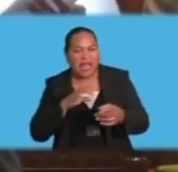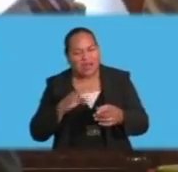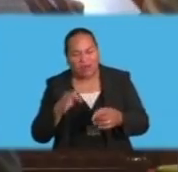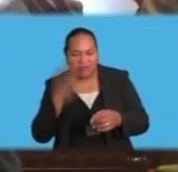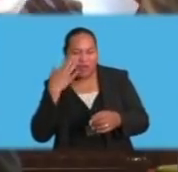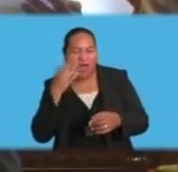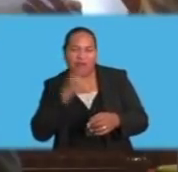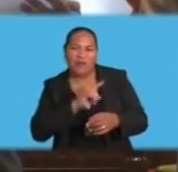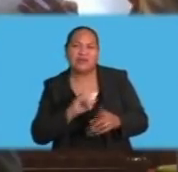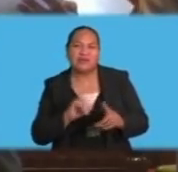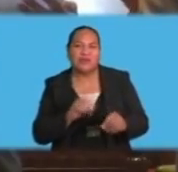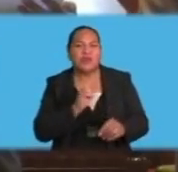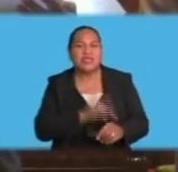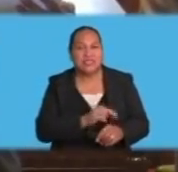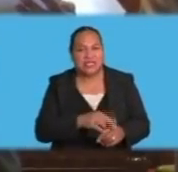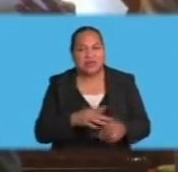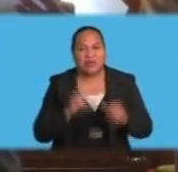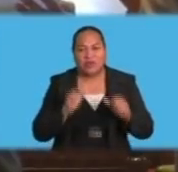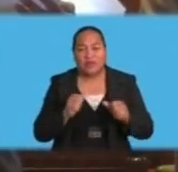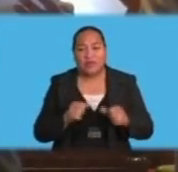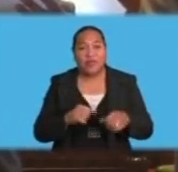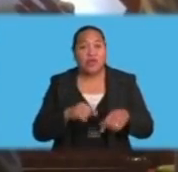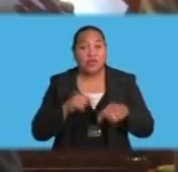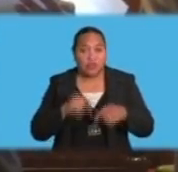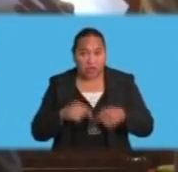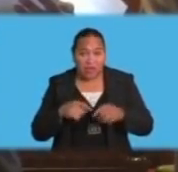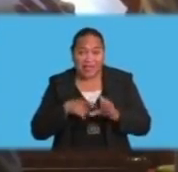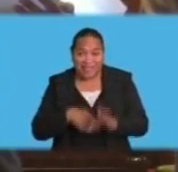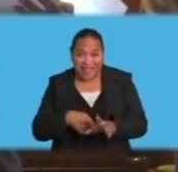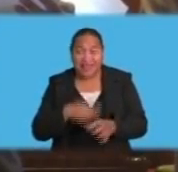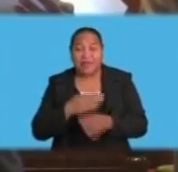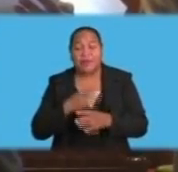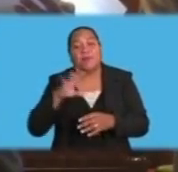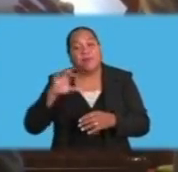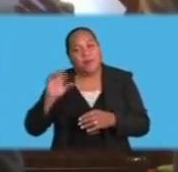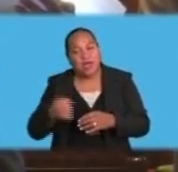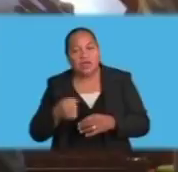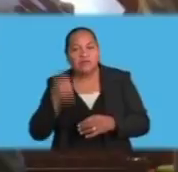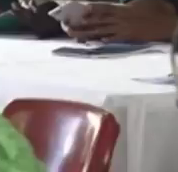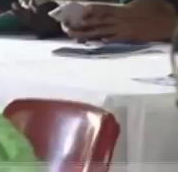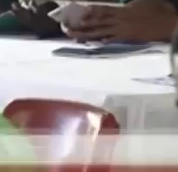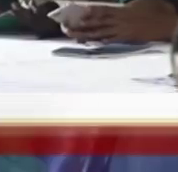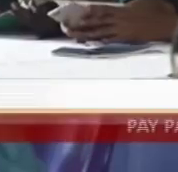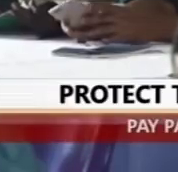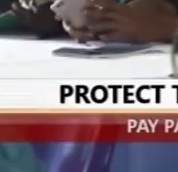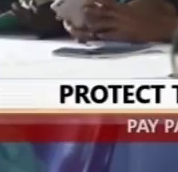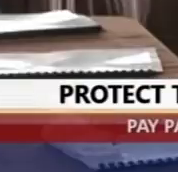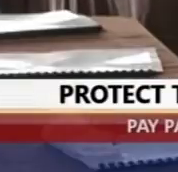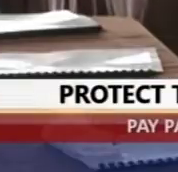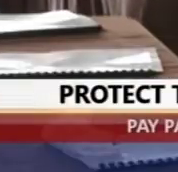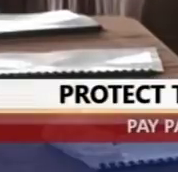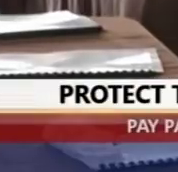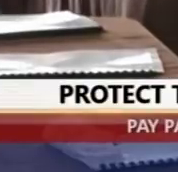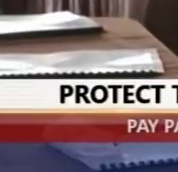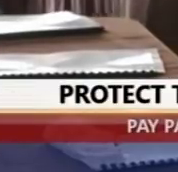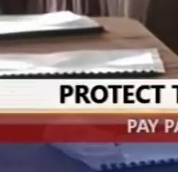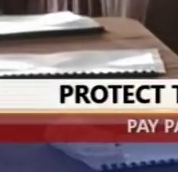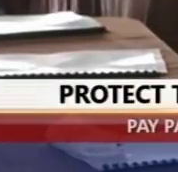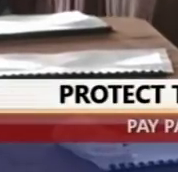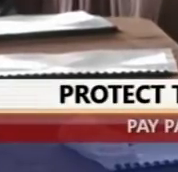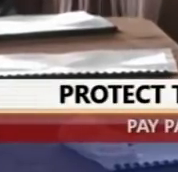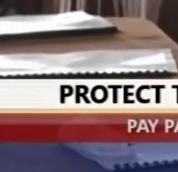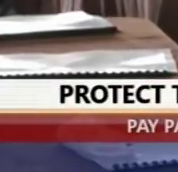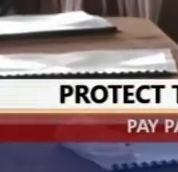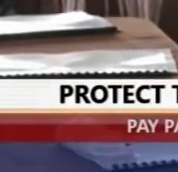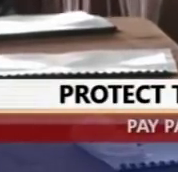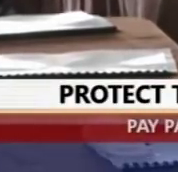of their responsibility to protect the safety and health of workers, and they should pay particular attention to young workers. Opposition member Michael Lewe